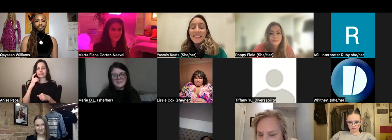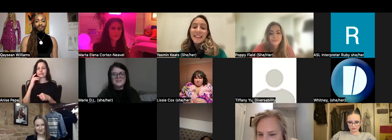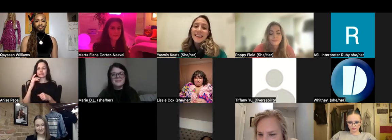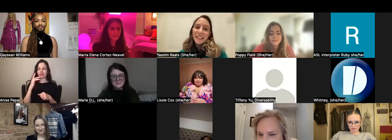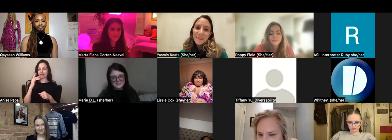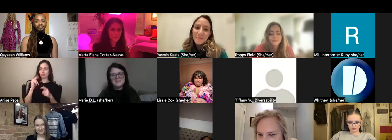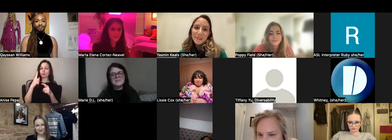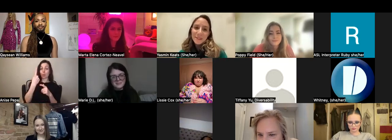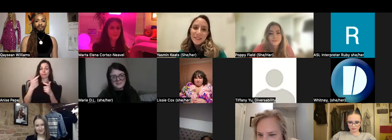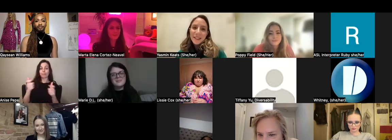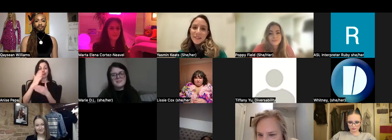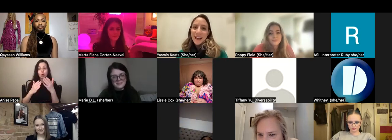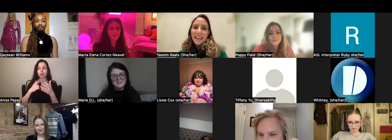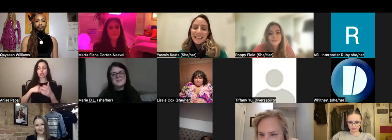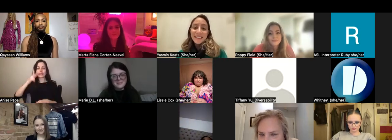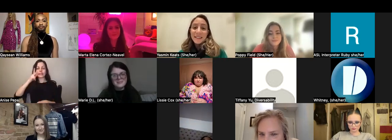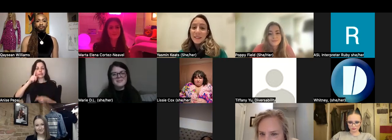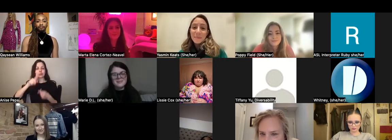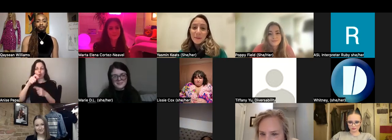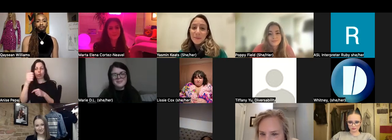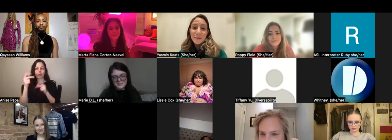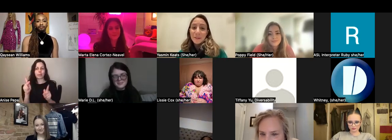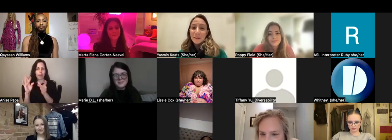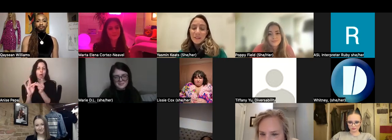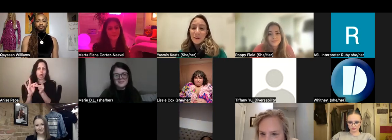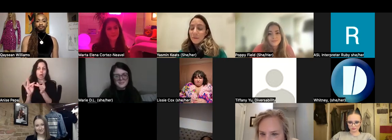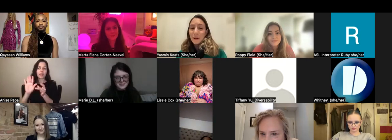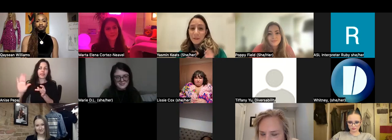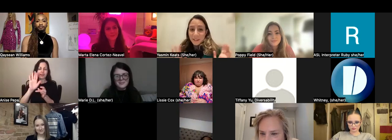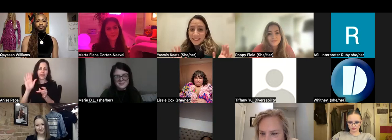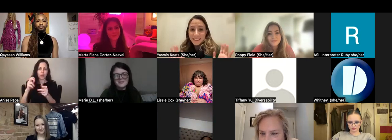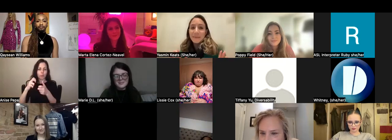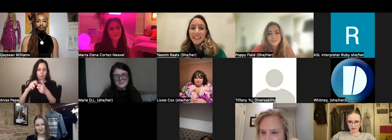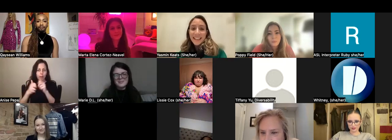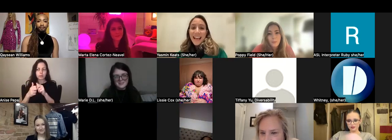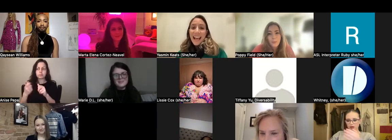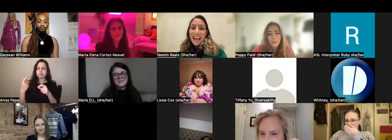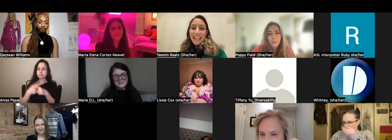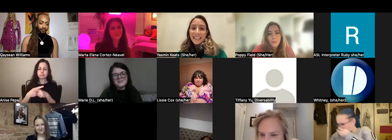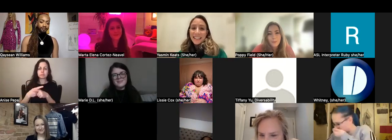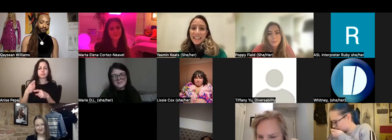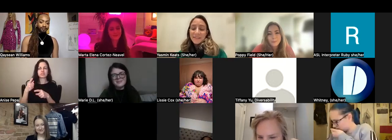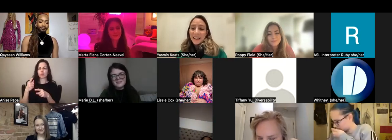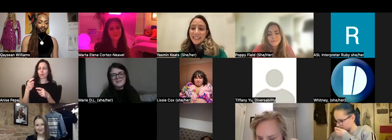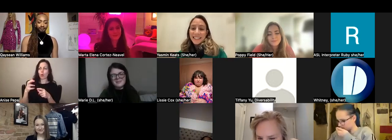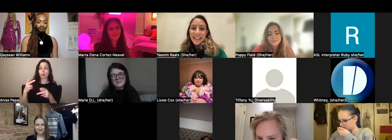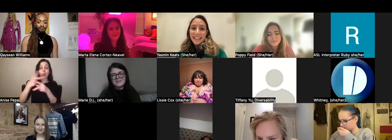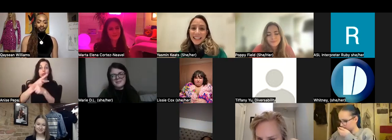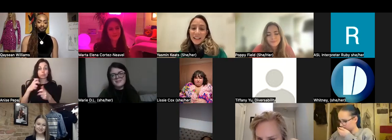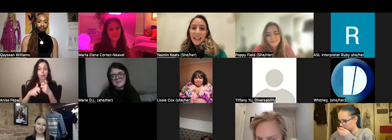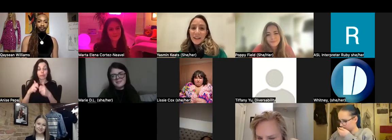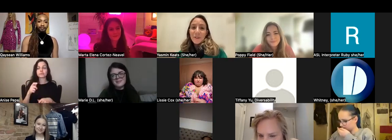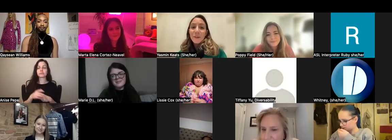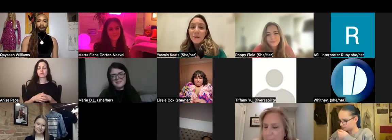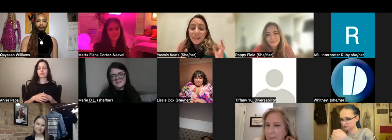and listening to other people who had similar problems or, way worse than me, and